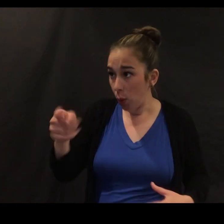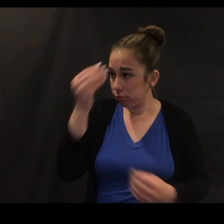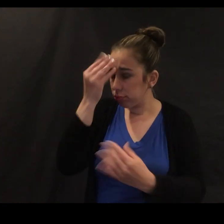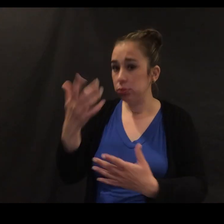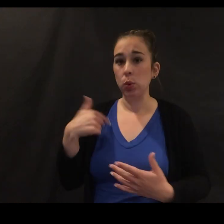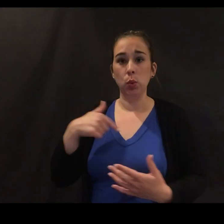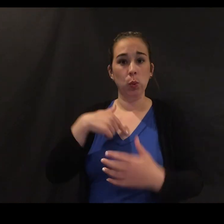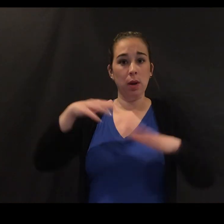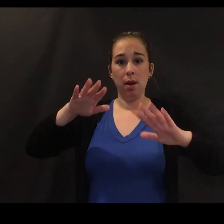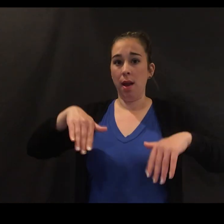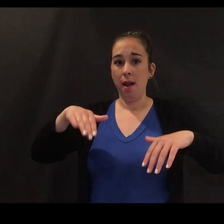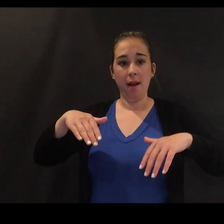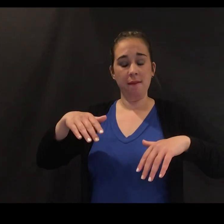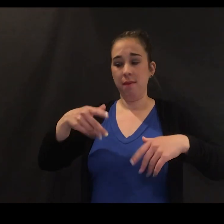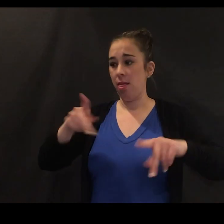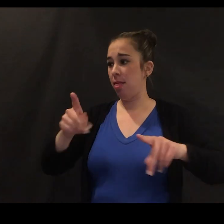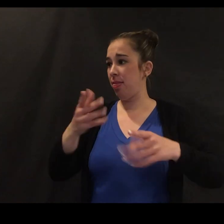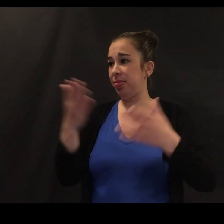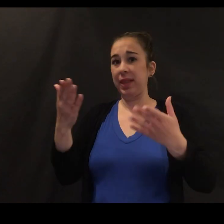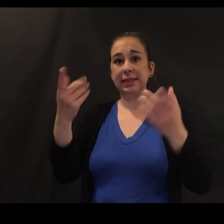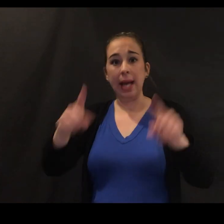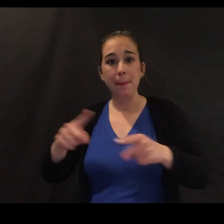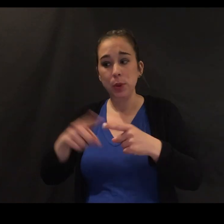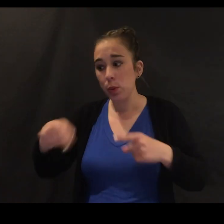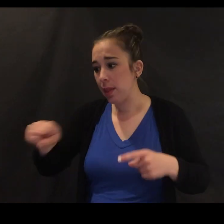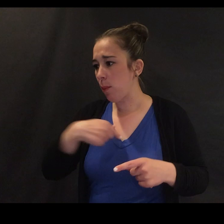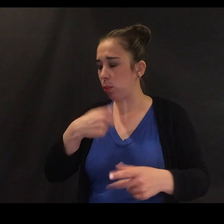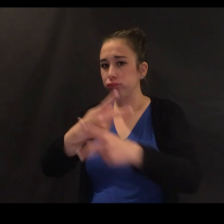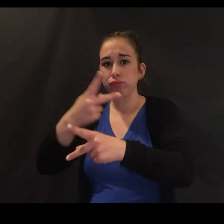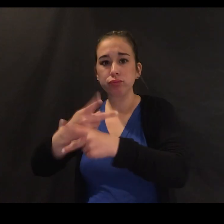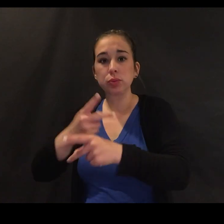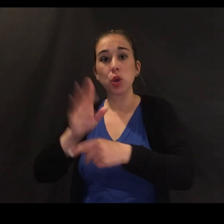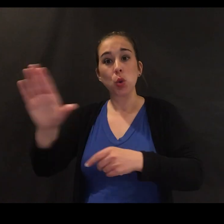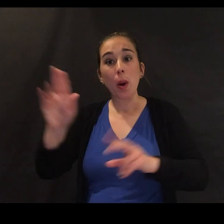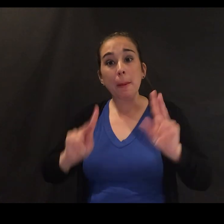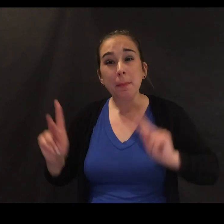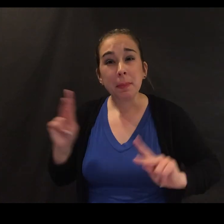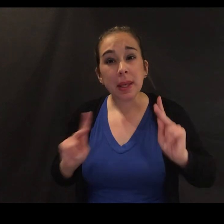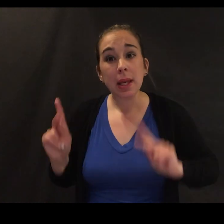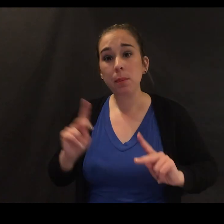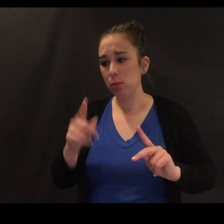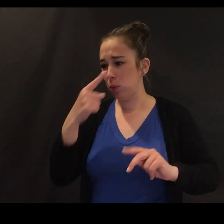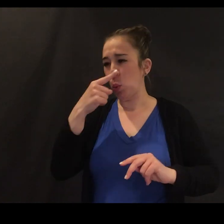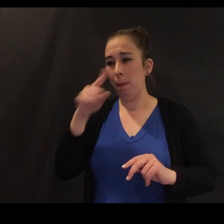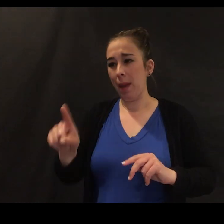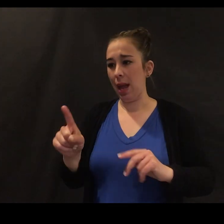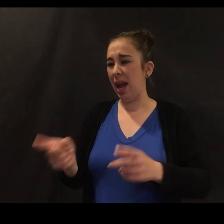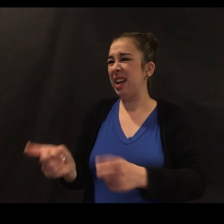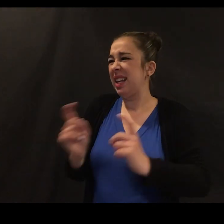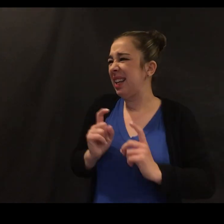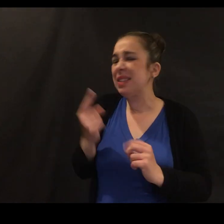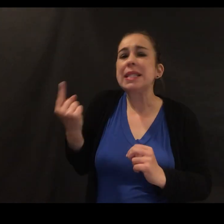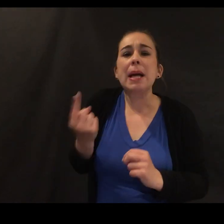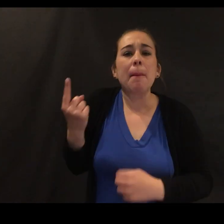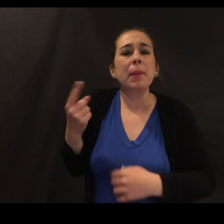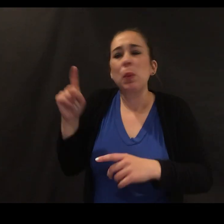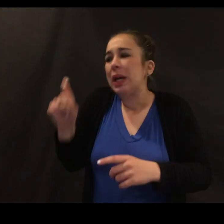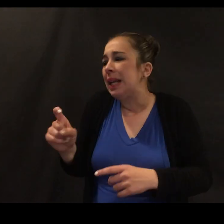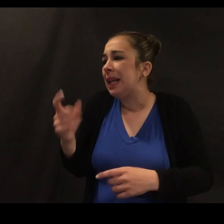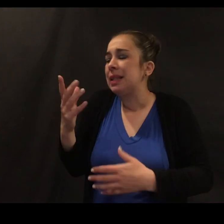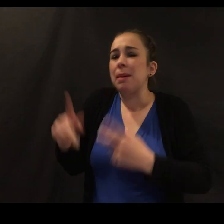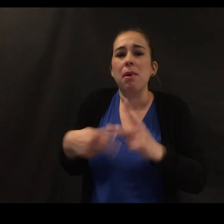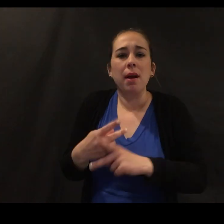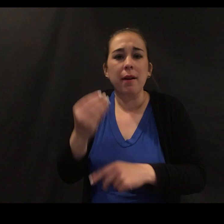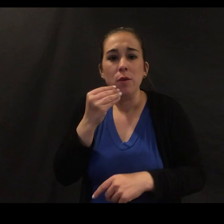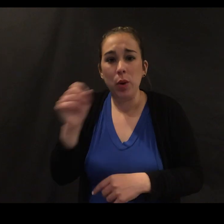happen to them. We've been good to them, and we've been taking care of your people out here. Could you give us a little bit of something? We need some food. Could you help us